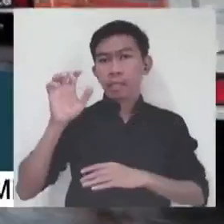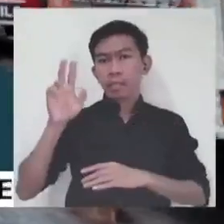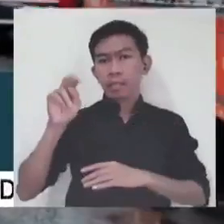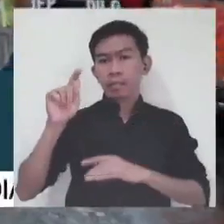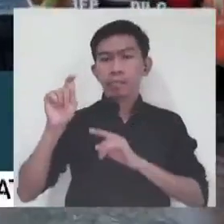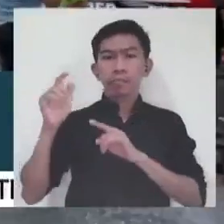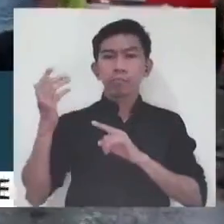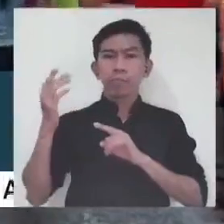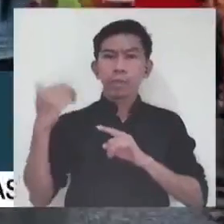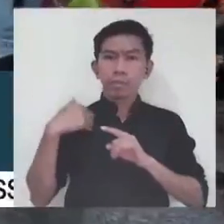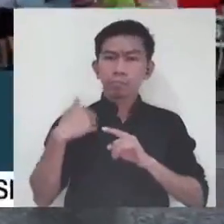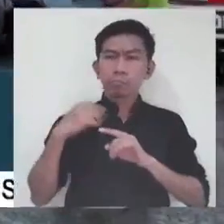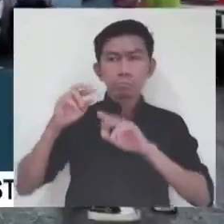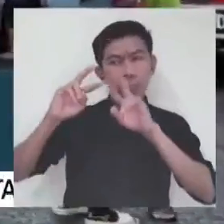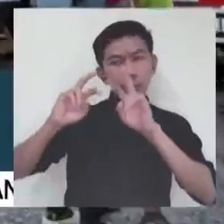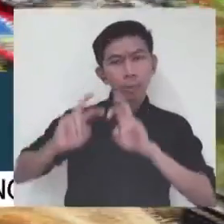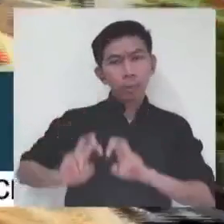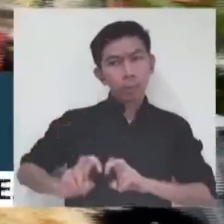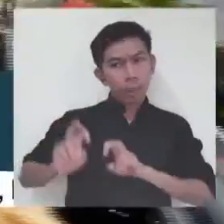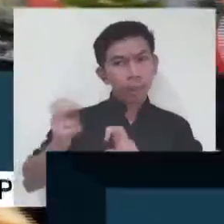assessment also underway.